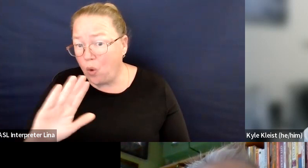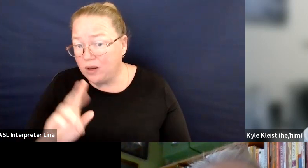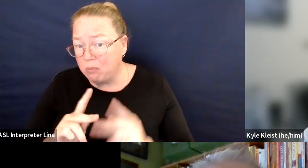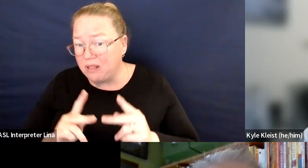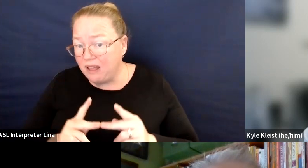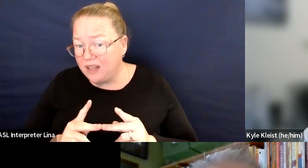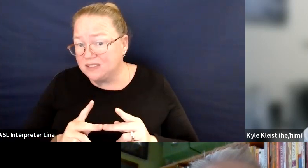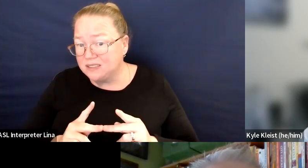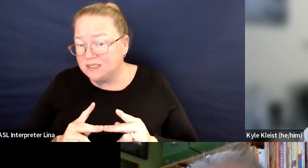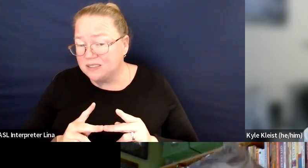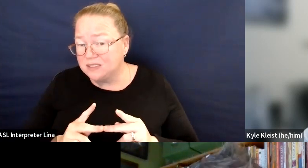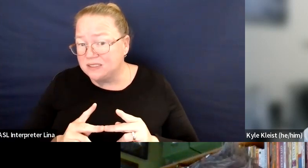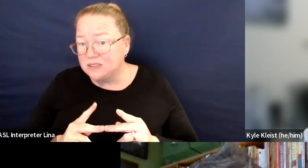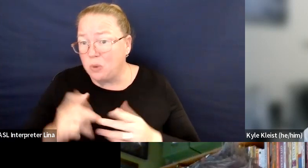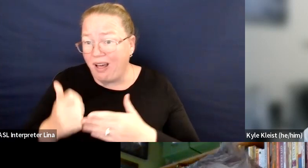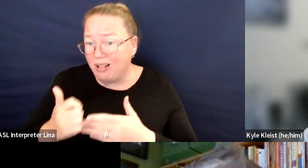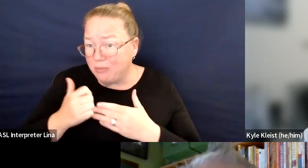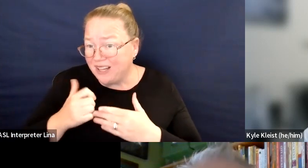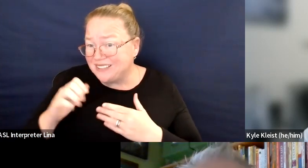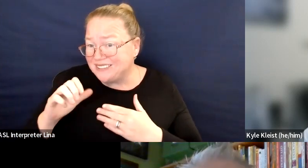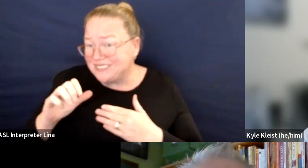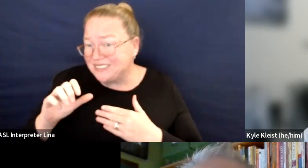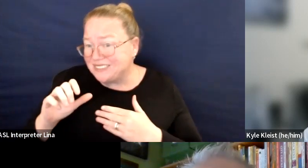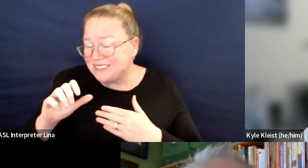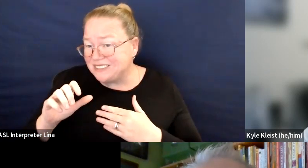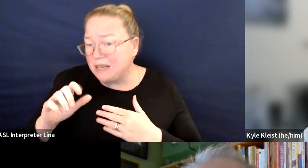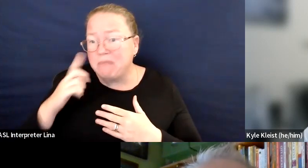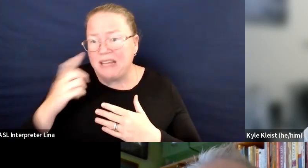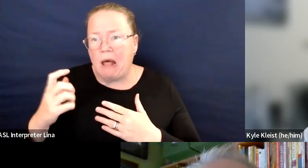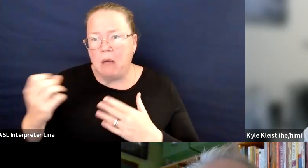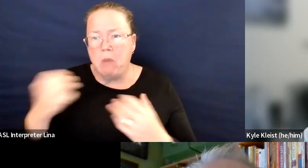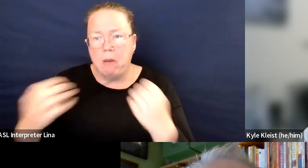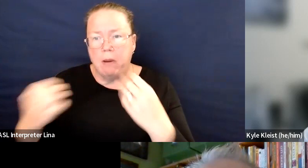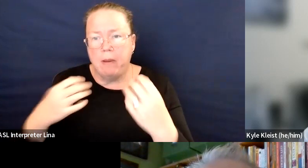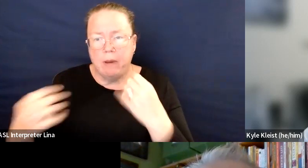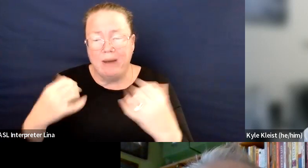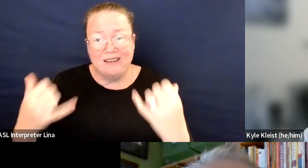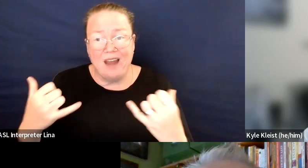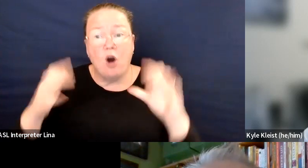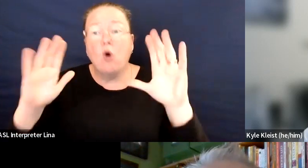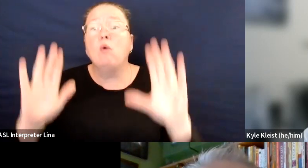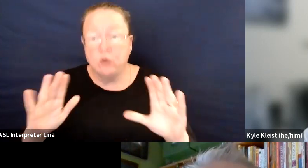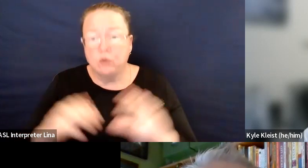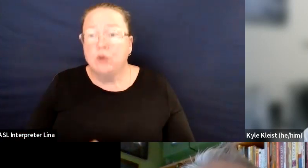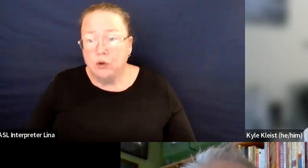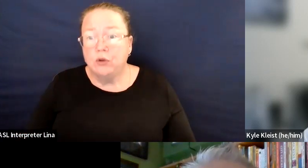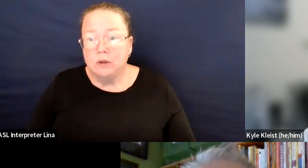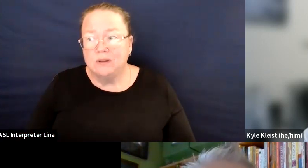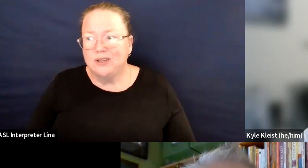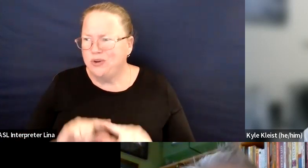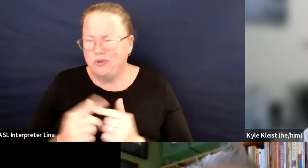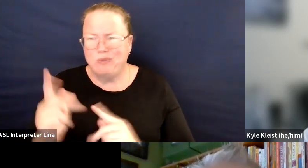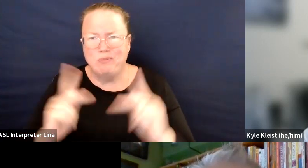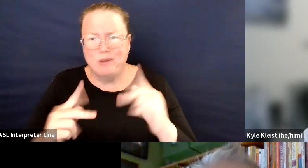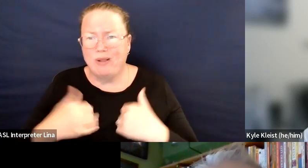position, Arius, to help us with that, because they're coming in thick and fast now, and that's wonderful. This is a group of people